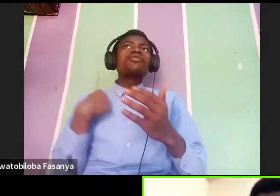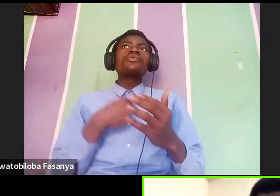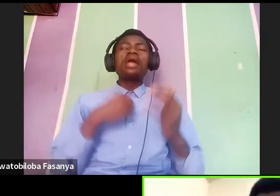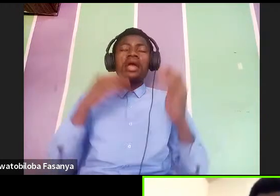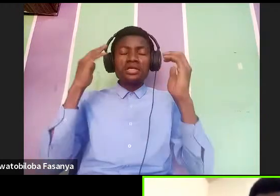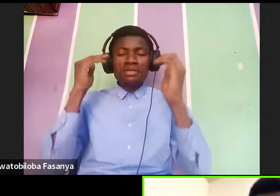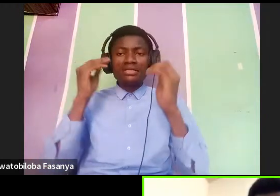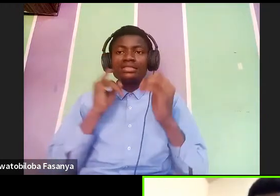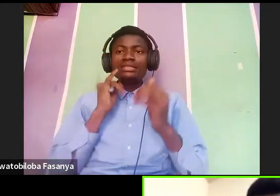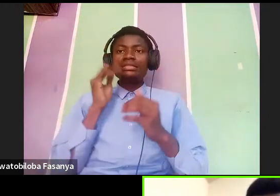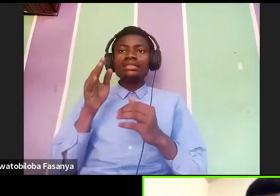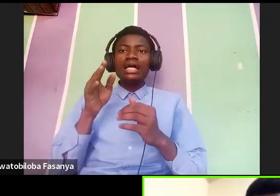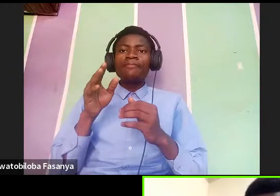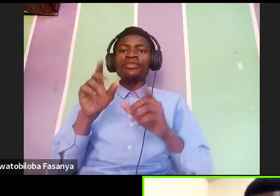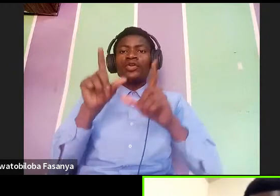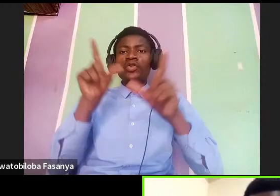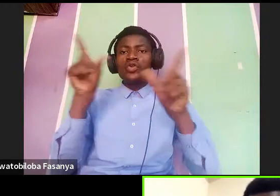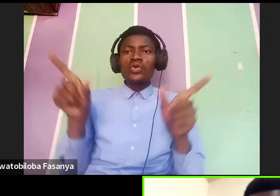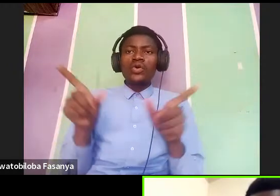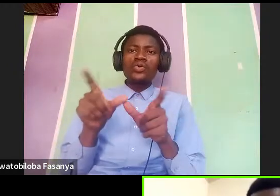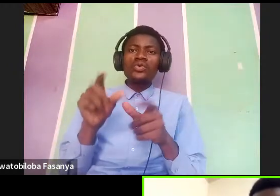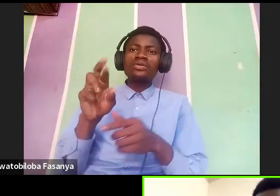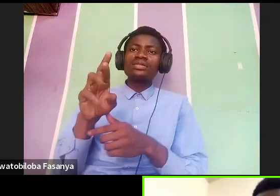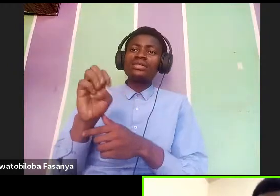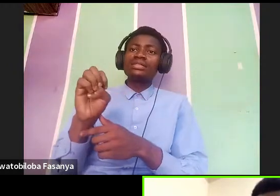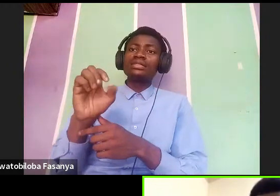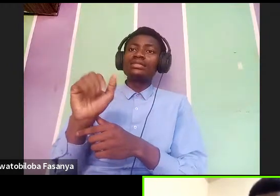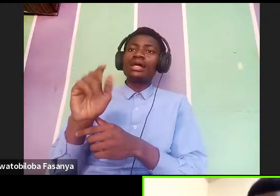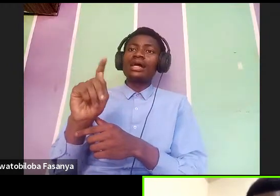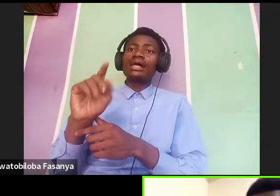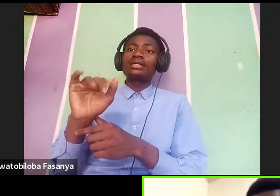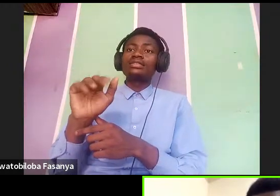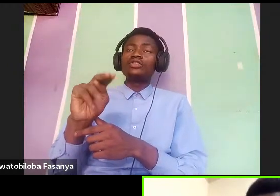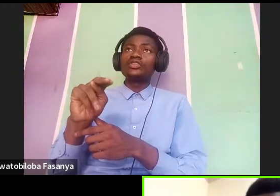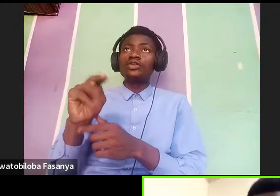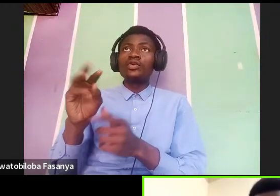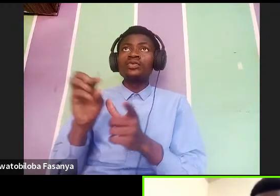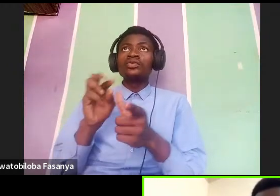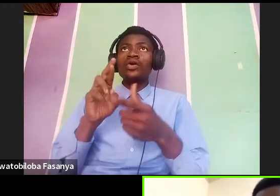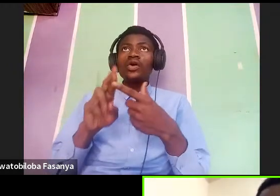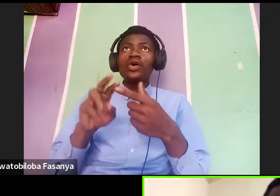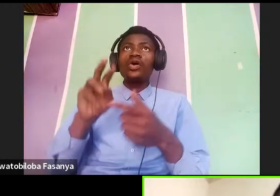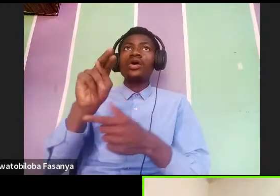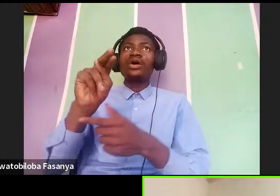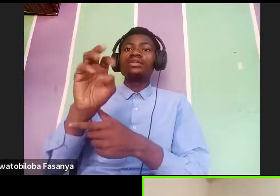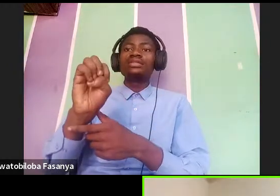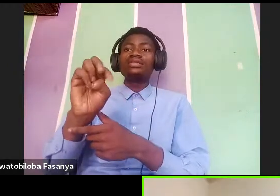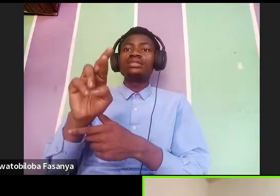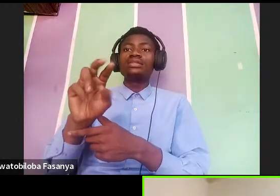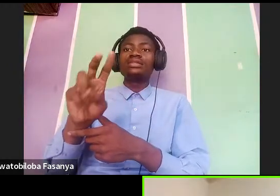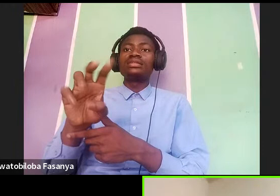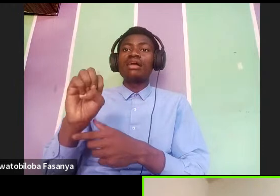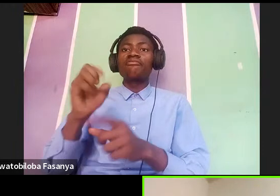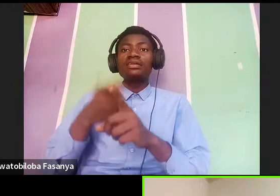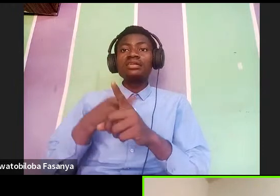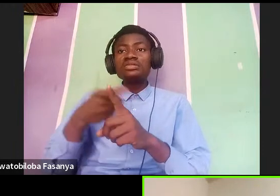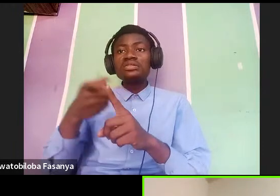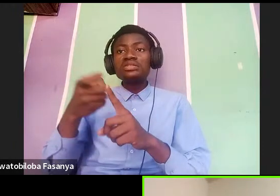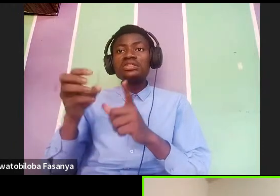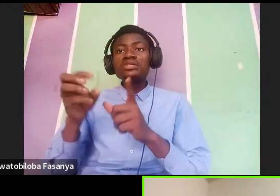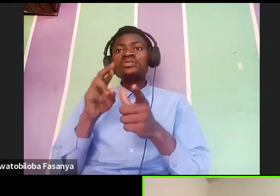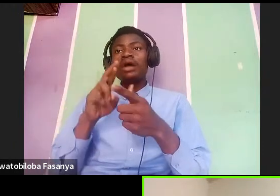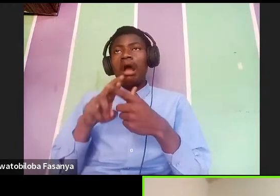abscess formation or a collection? And if there are any worries at all, then you need to